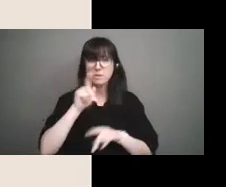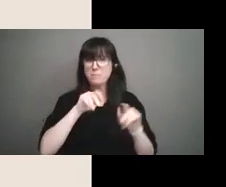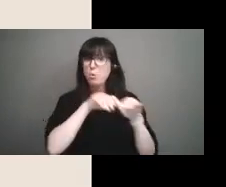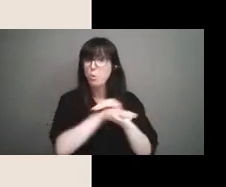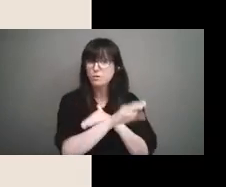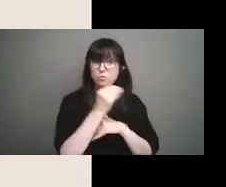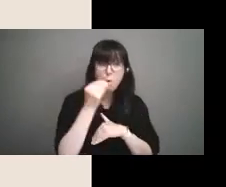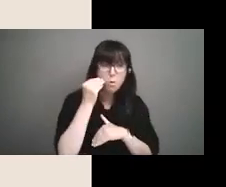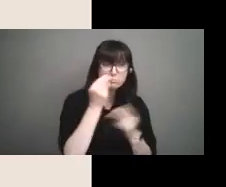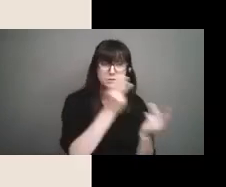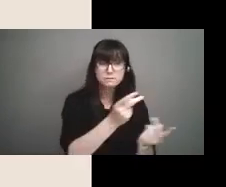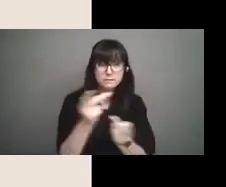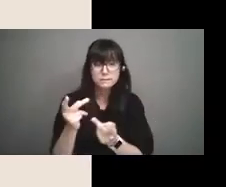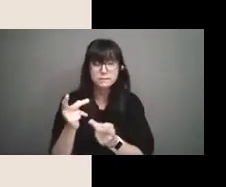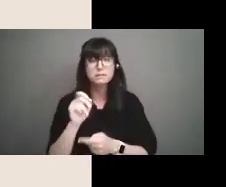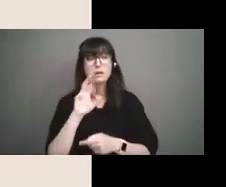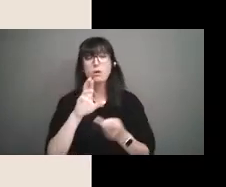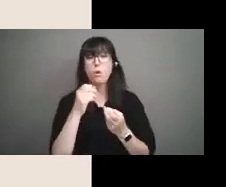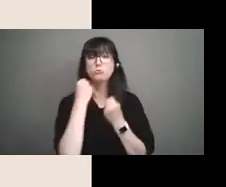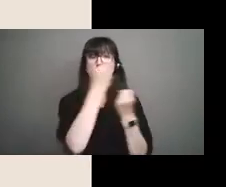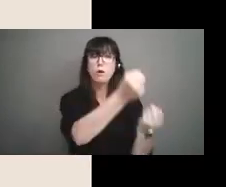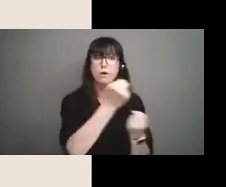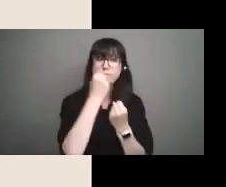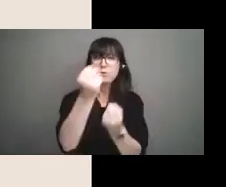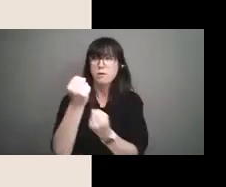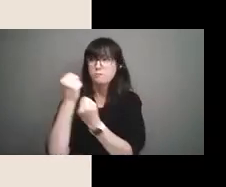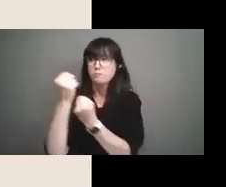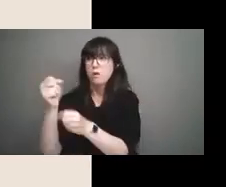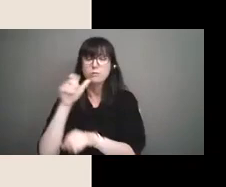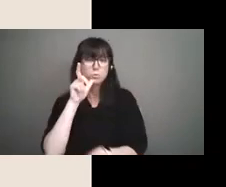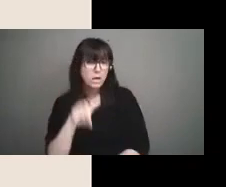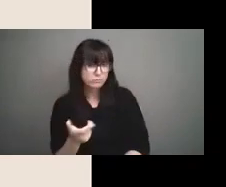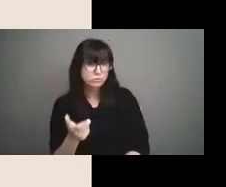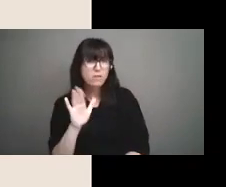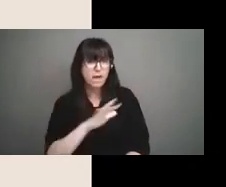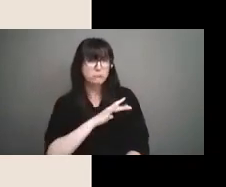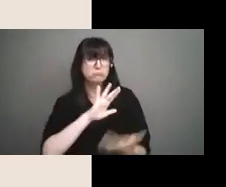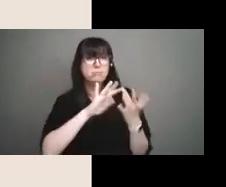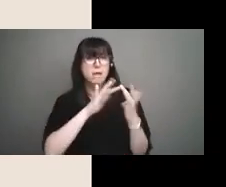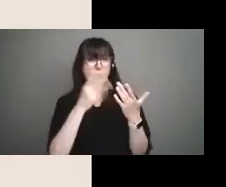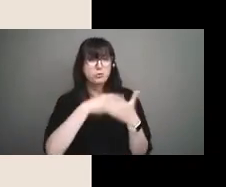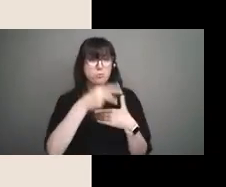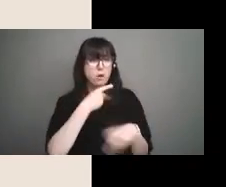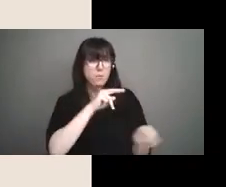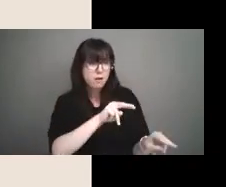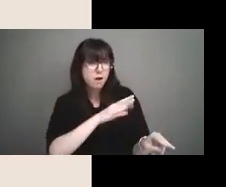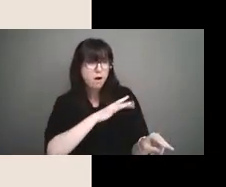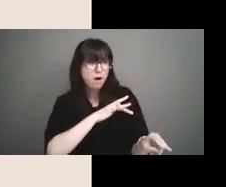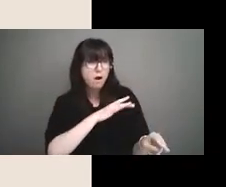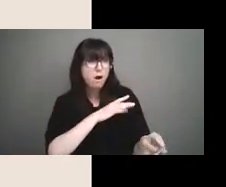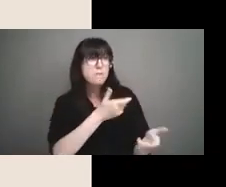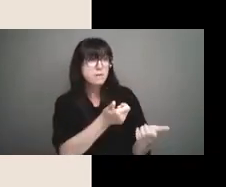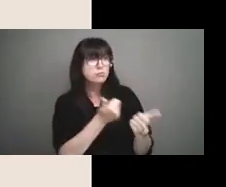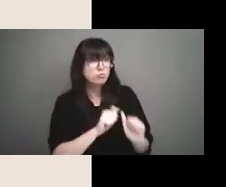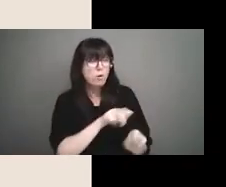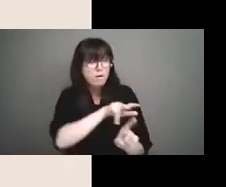or alternately have to drive to a location. So that innovative outreach program really got us excited about perhaps trying it ourselves